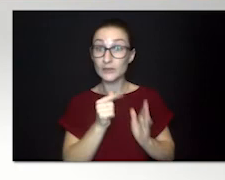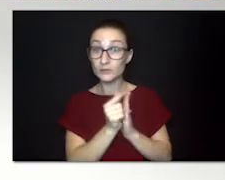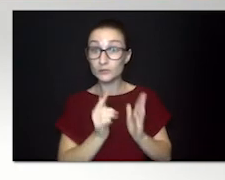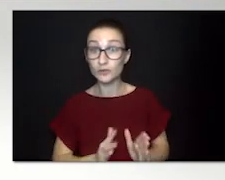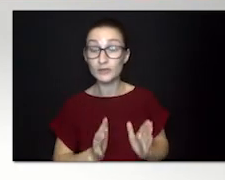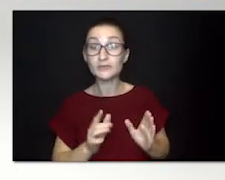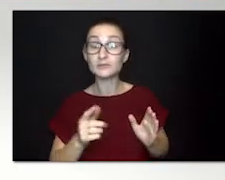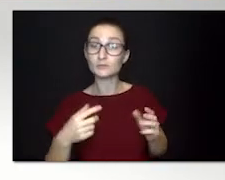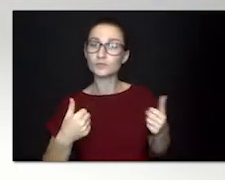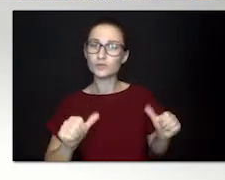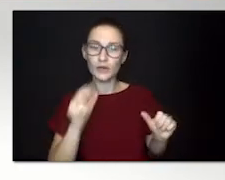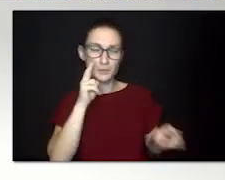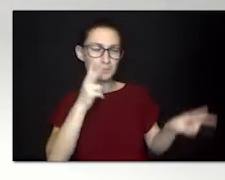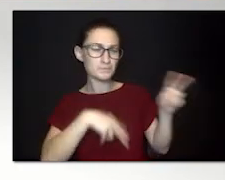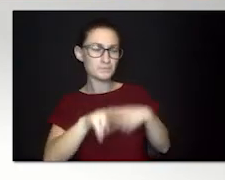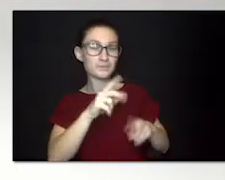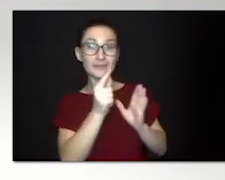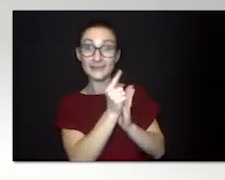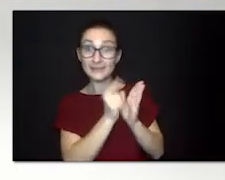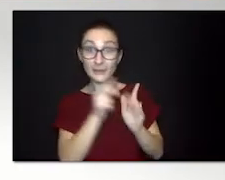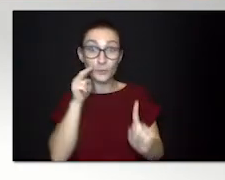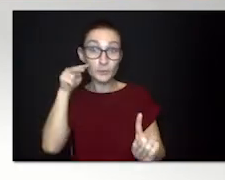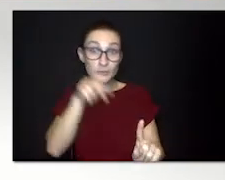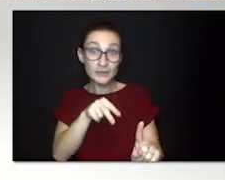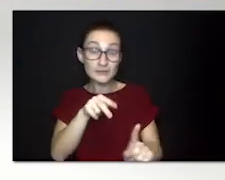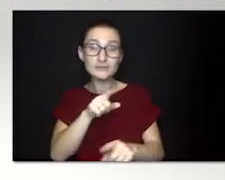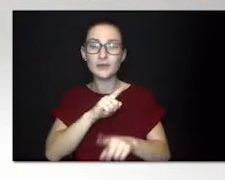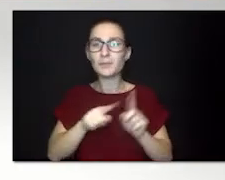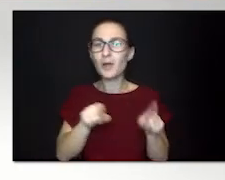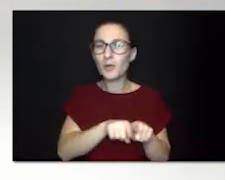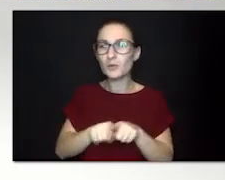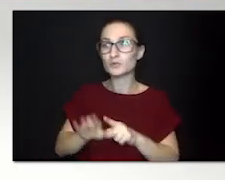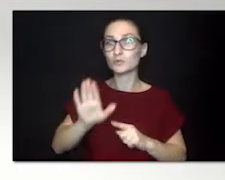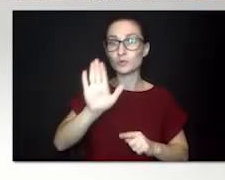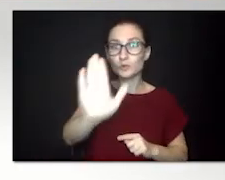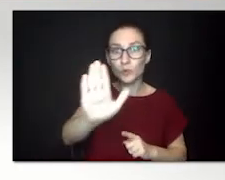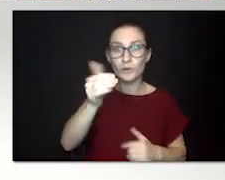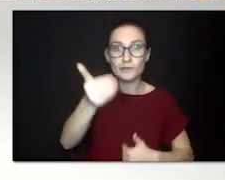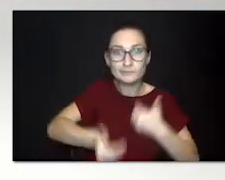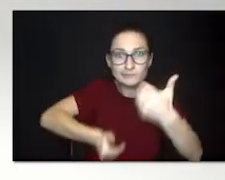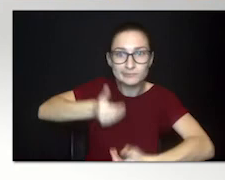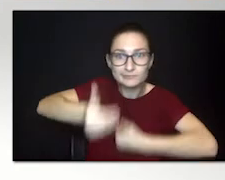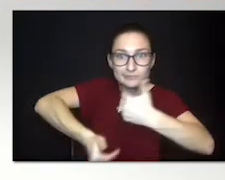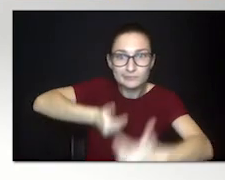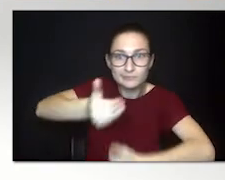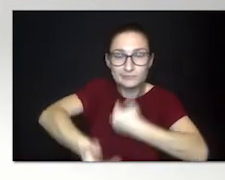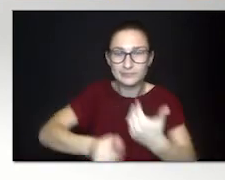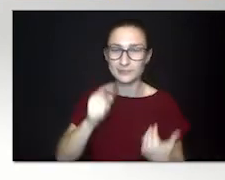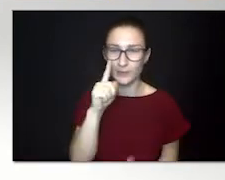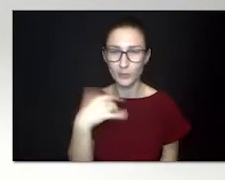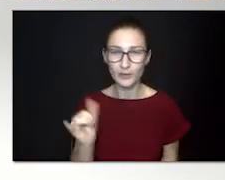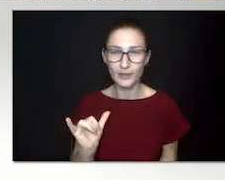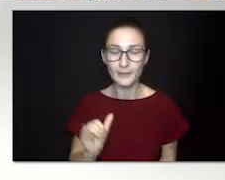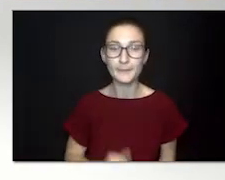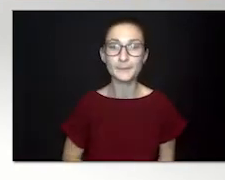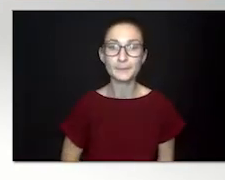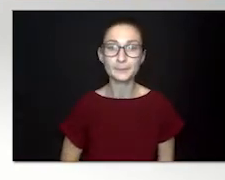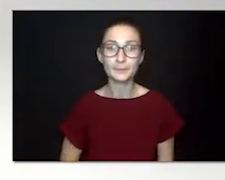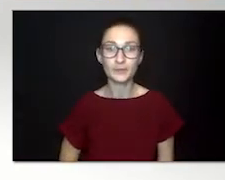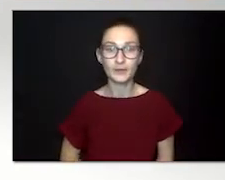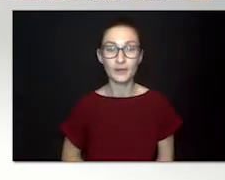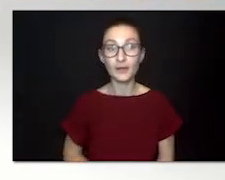we also want to make sure that what are the actual steps that you're going to have to go through, and is everyone's needs going to be met? So